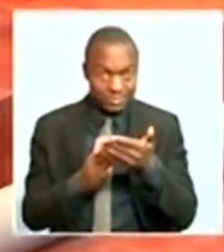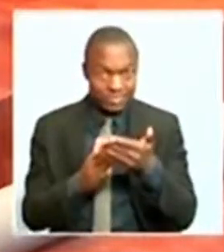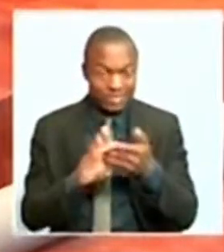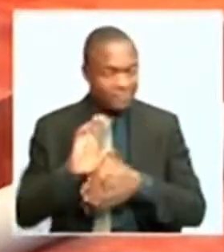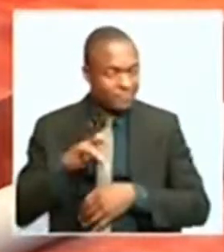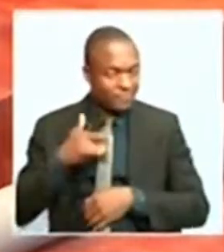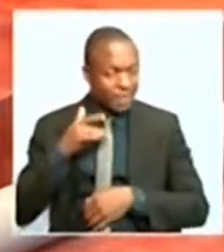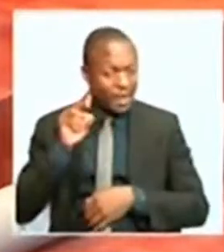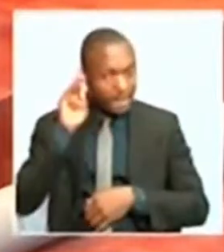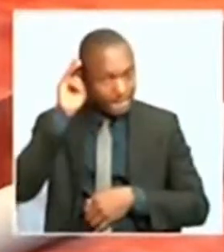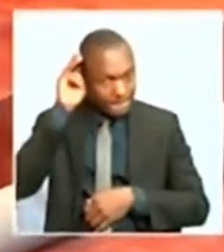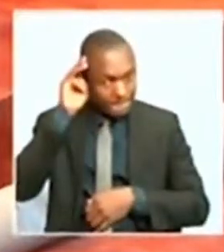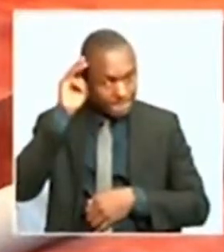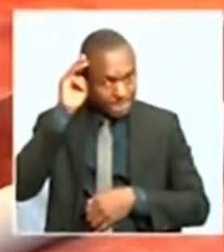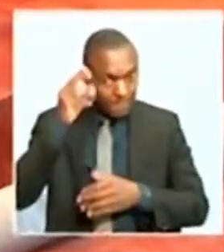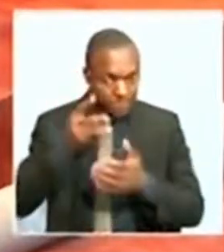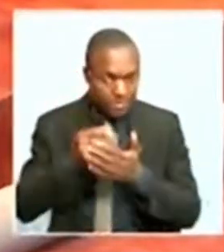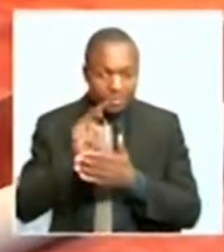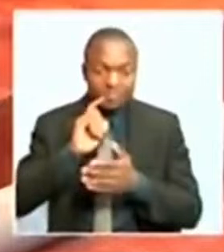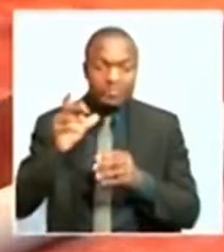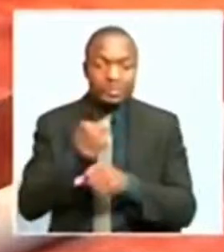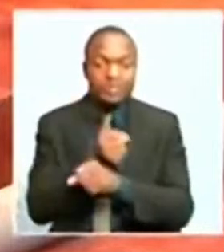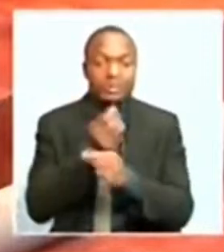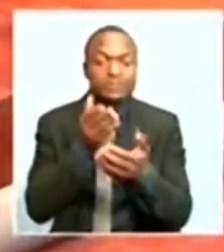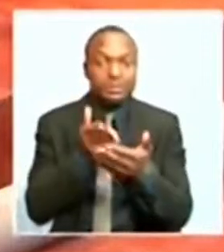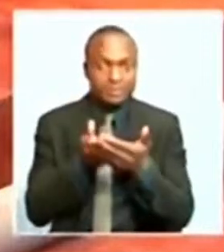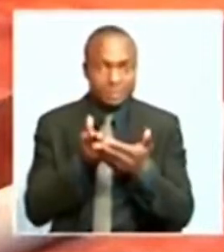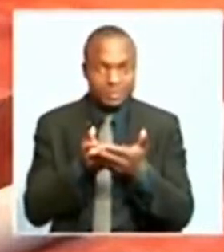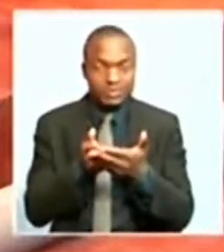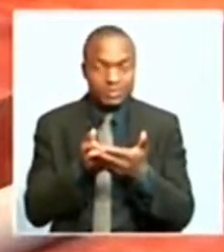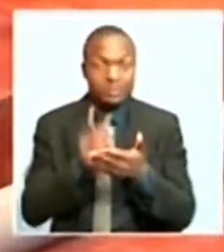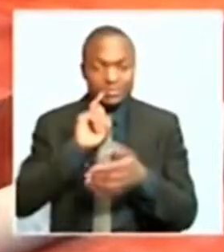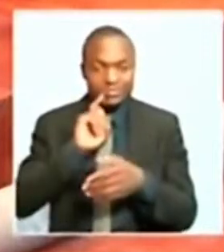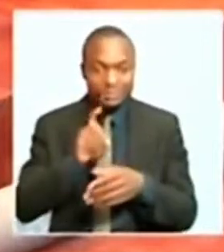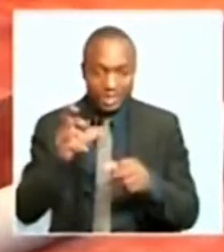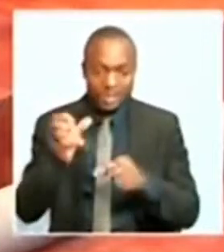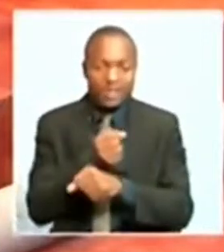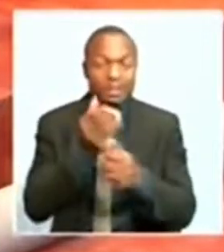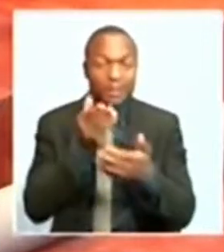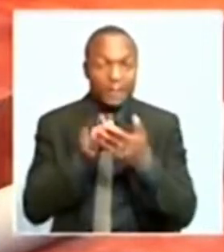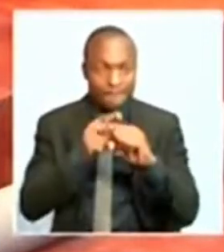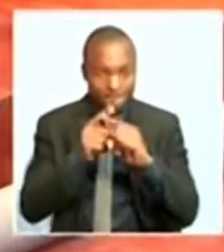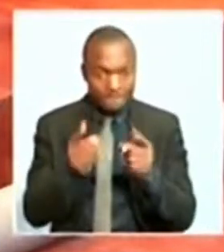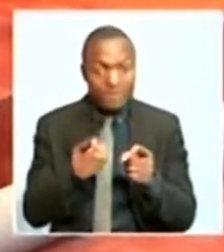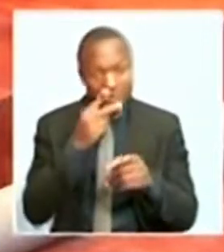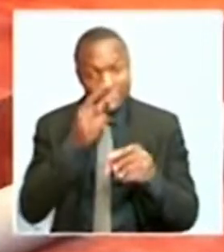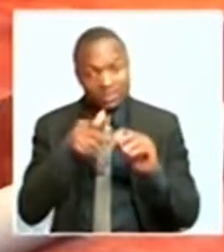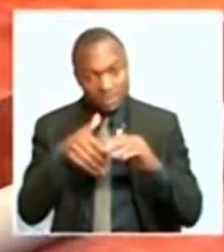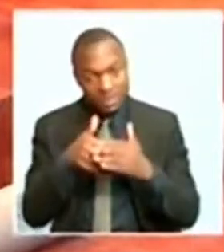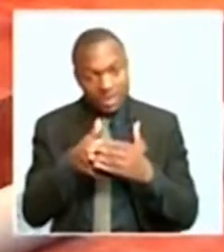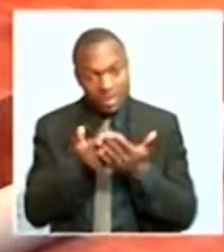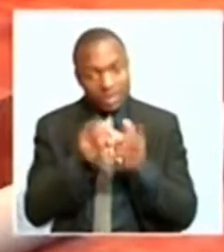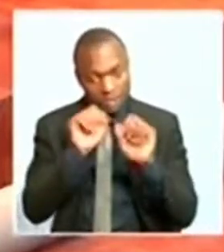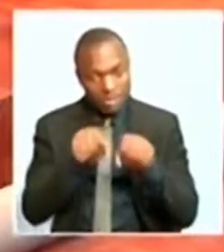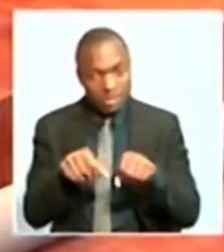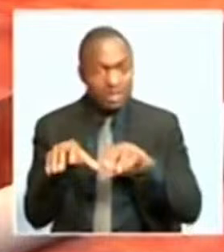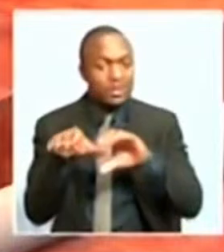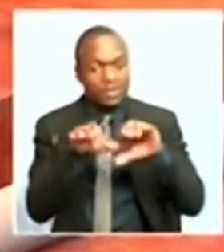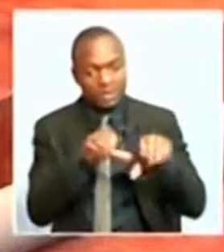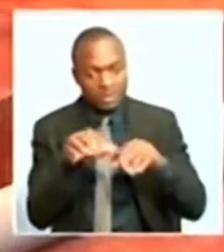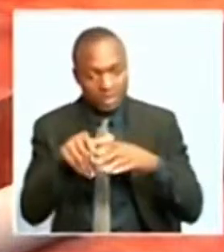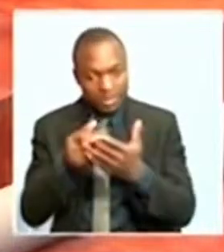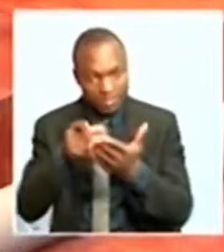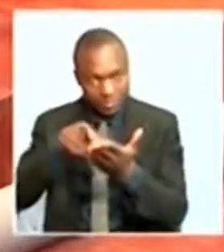felt that the Ministry of Finance should take on this, or the line ministry should actually take on this, but we'll see what we can do and how we can